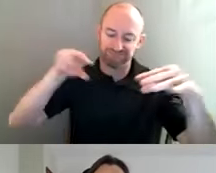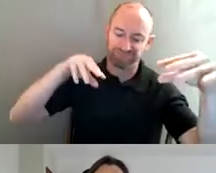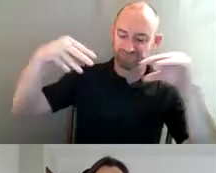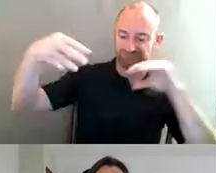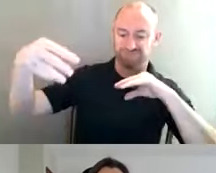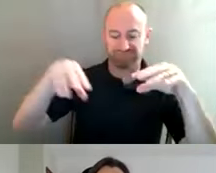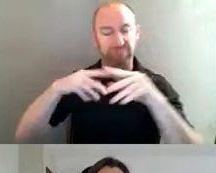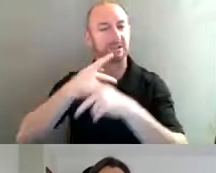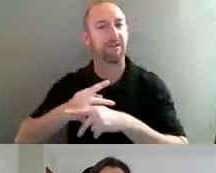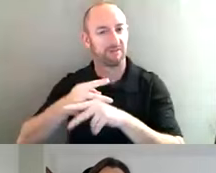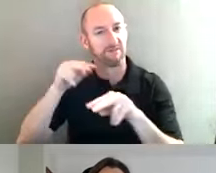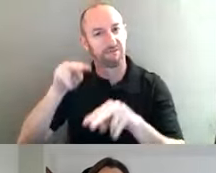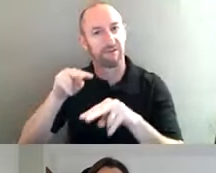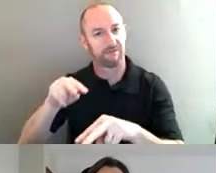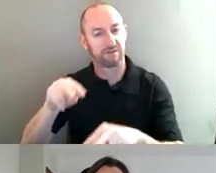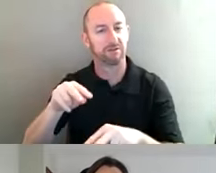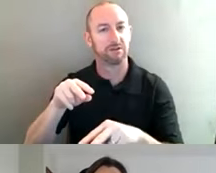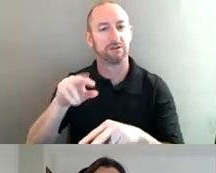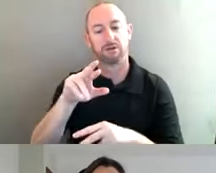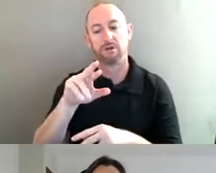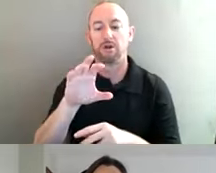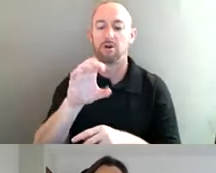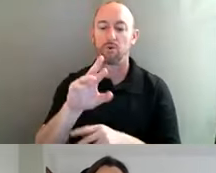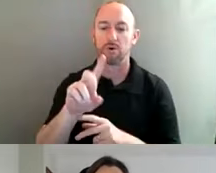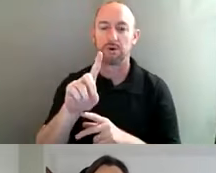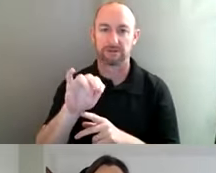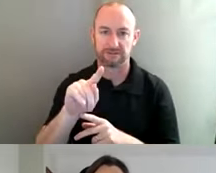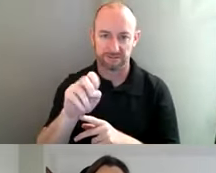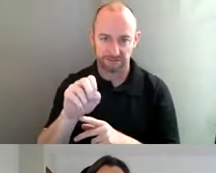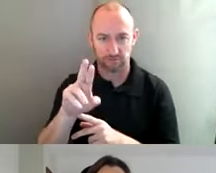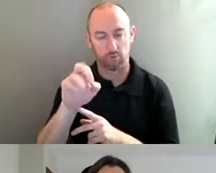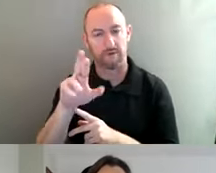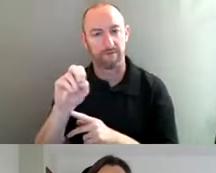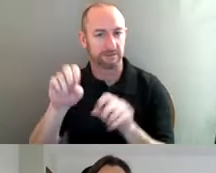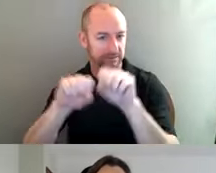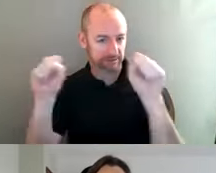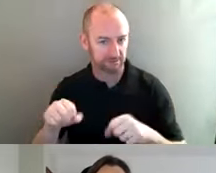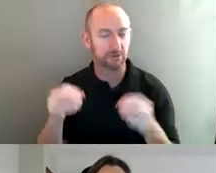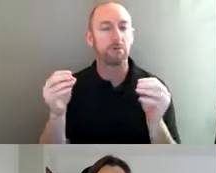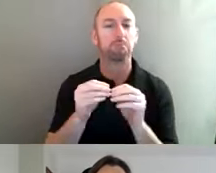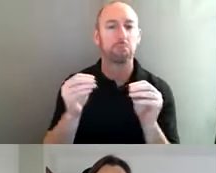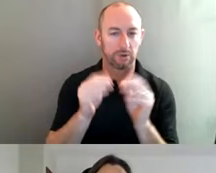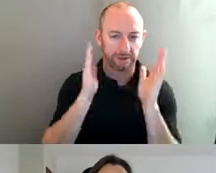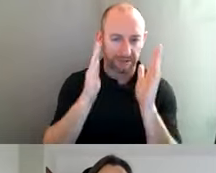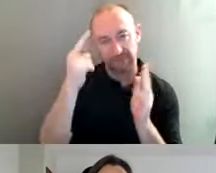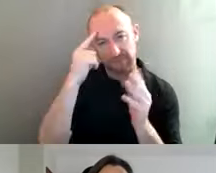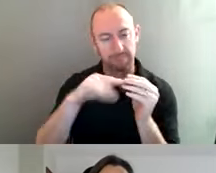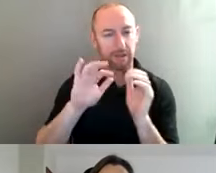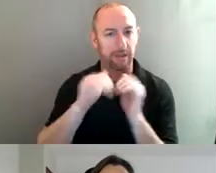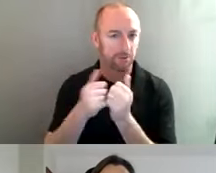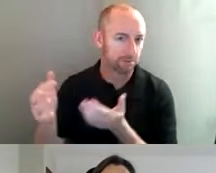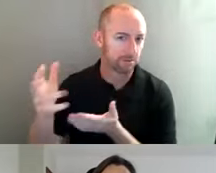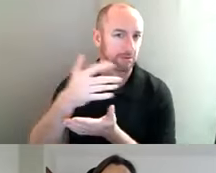carefully tracking the coordinate reference systems, there is often a lot more attention to thinking about how it is